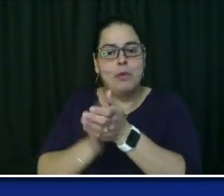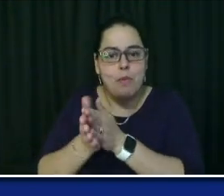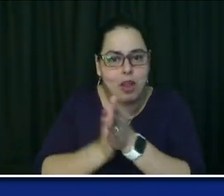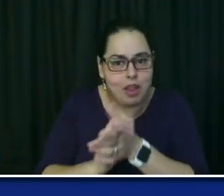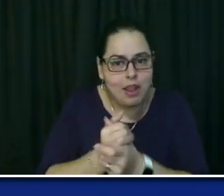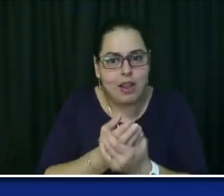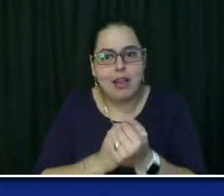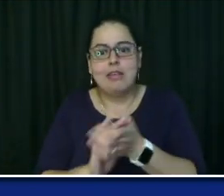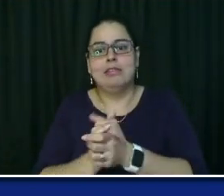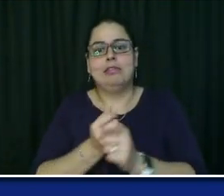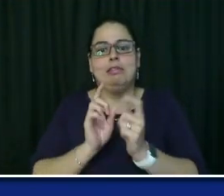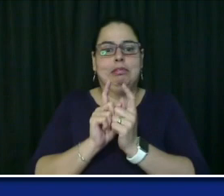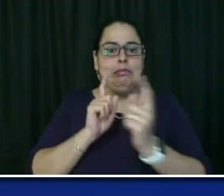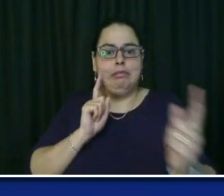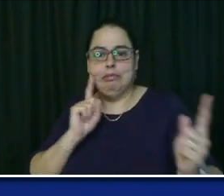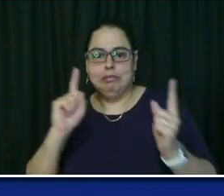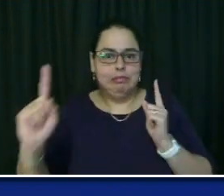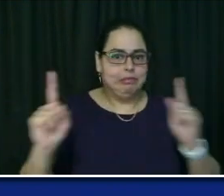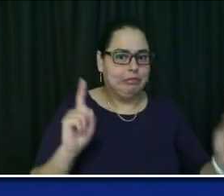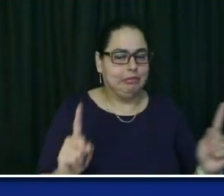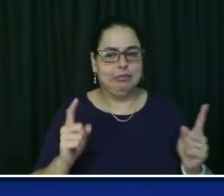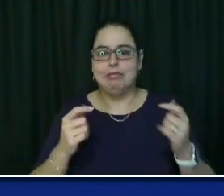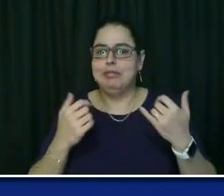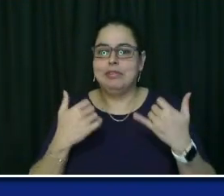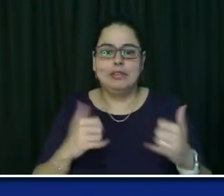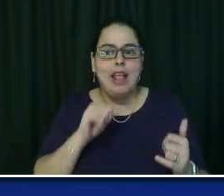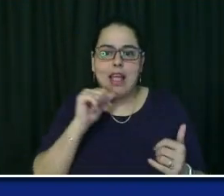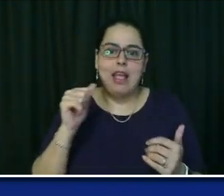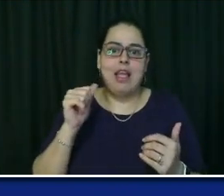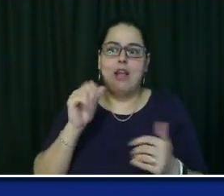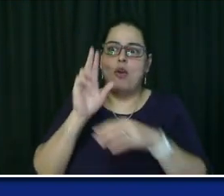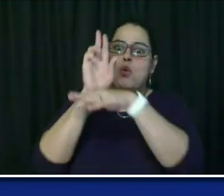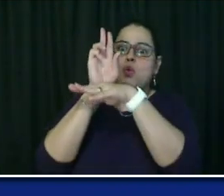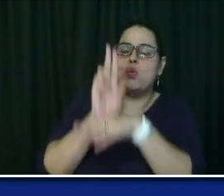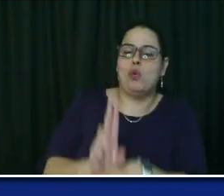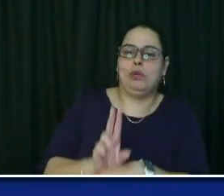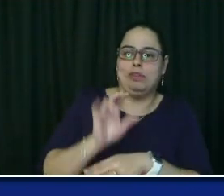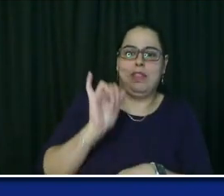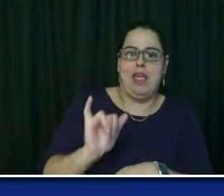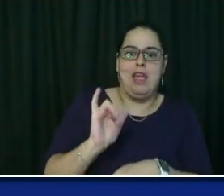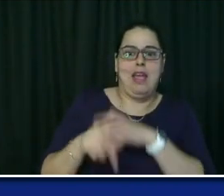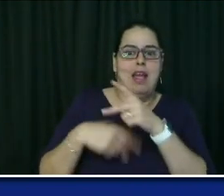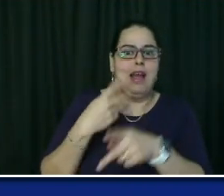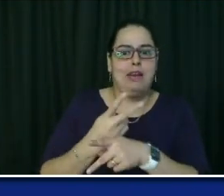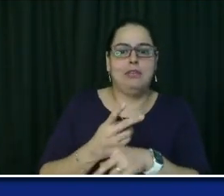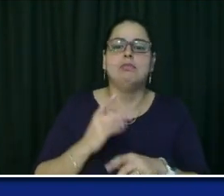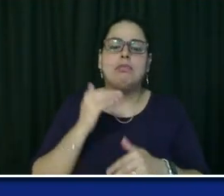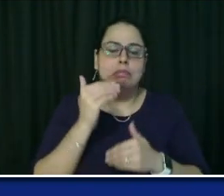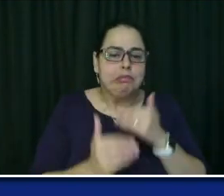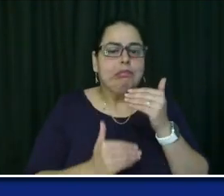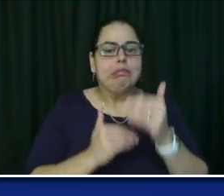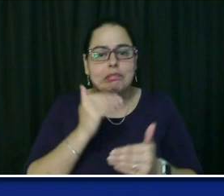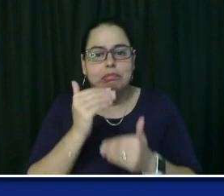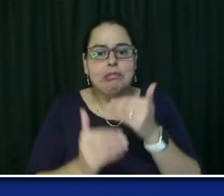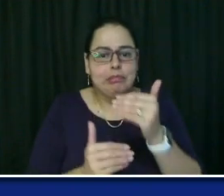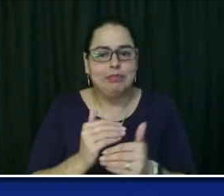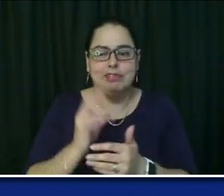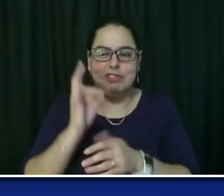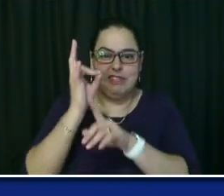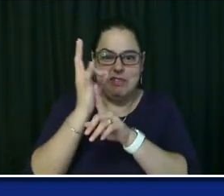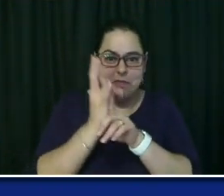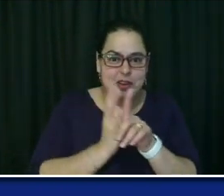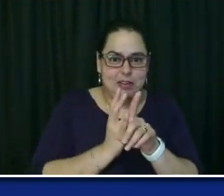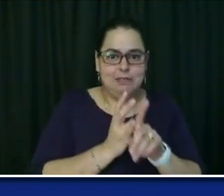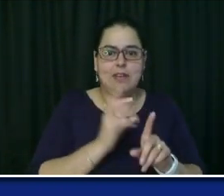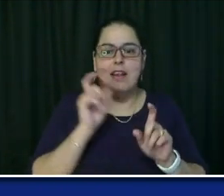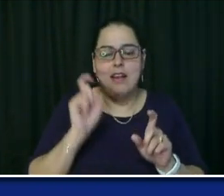haven't put into our culture completely. But here we are, 7 months into it, and what we're doing is working. That's the key.